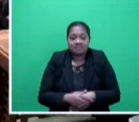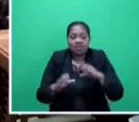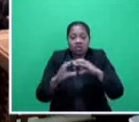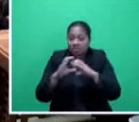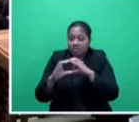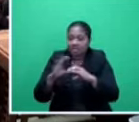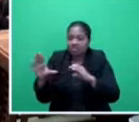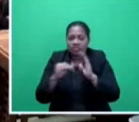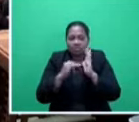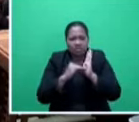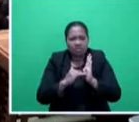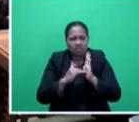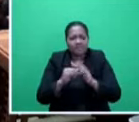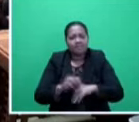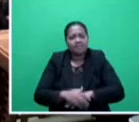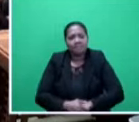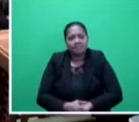Communications from the Chair.